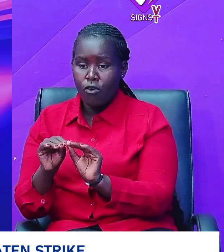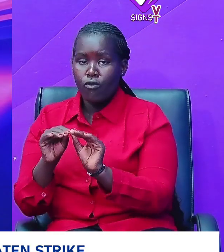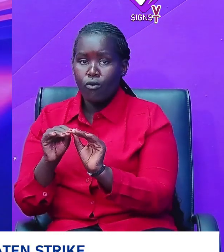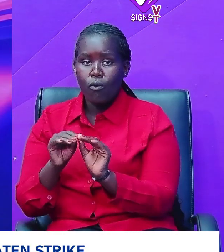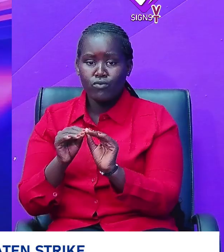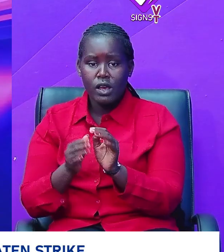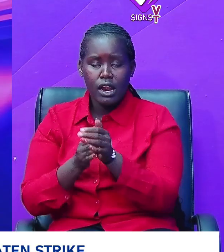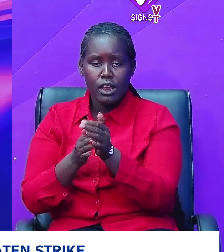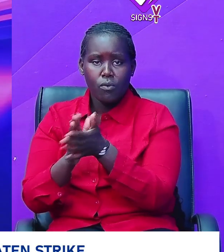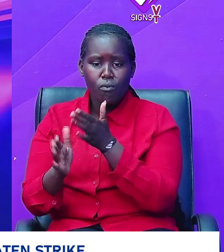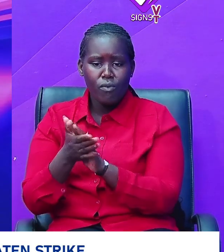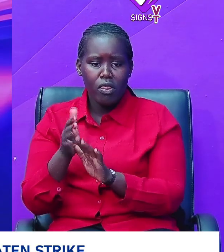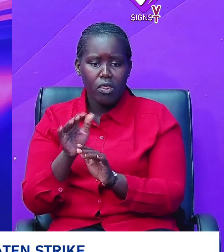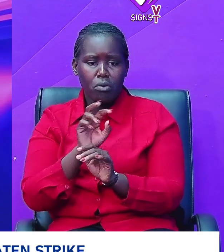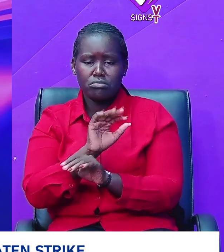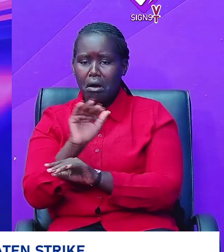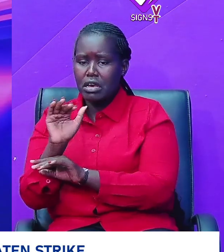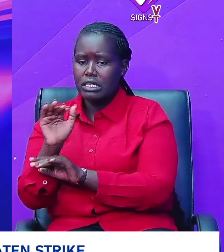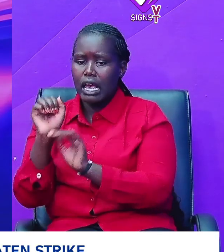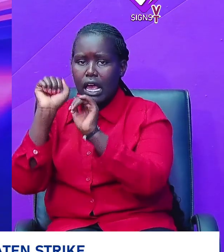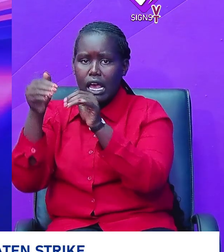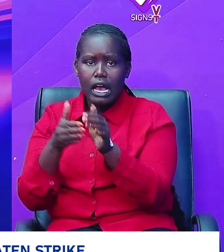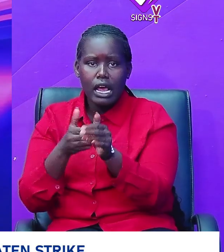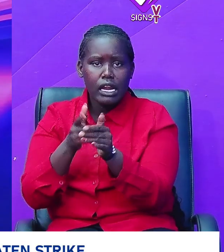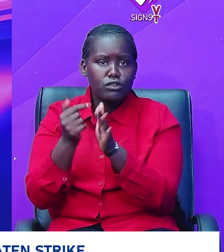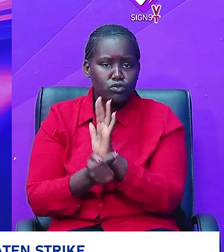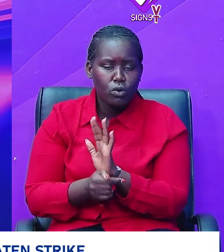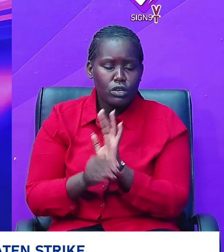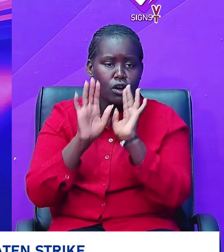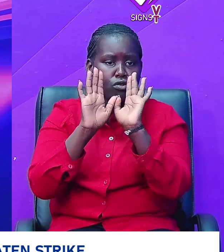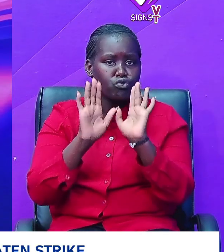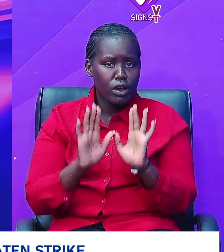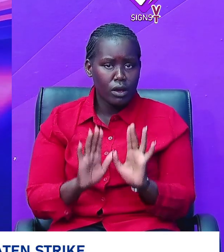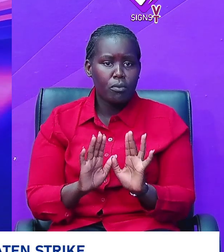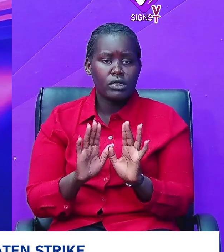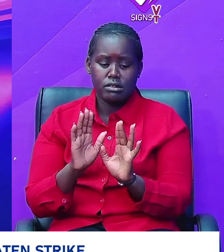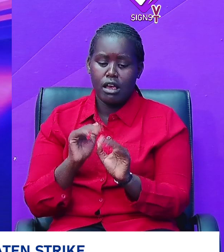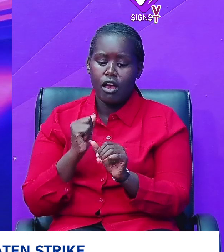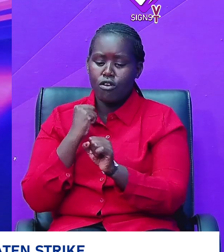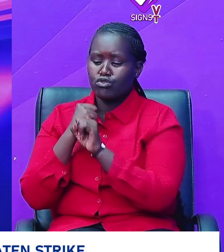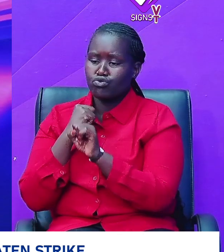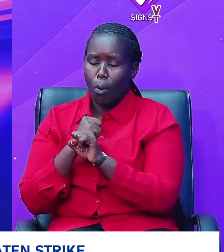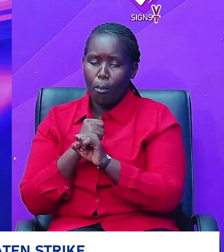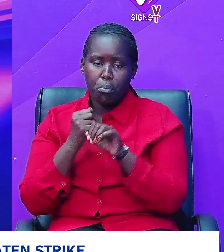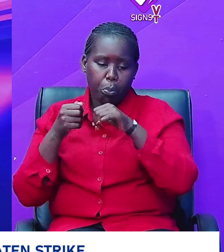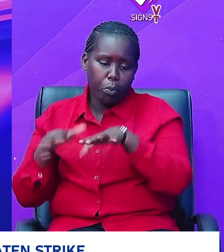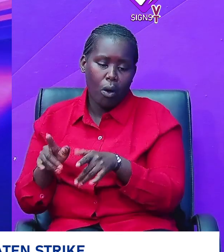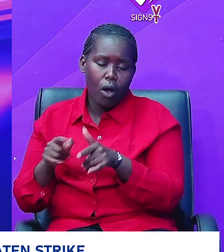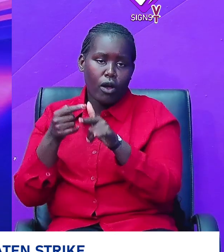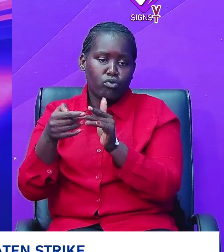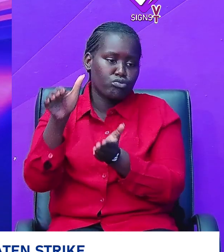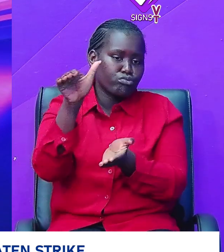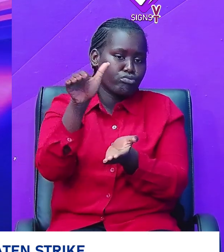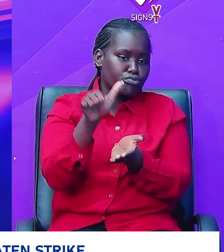without consultation and could lead to significant job losses and reduction